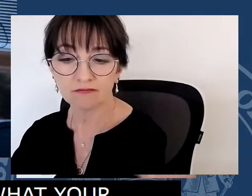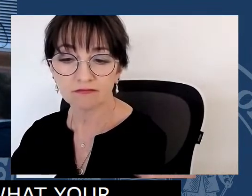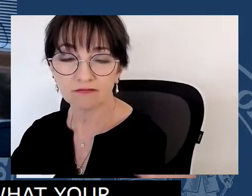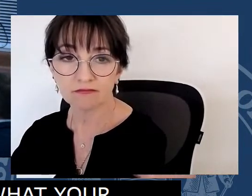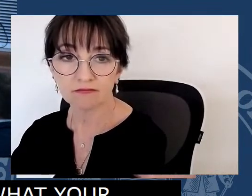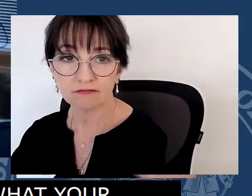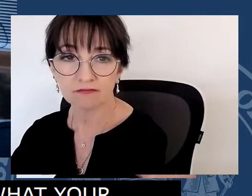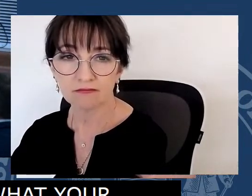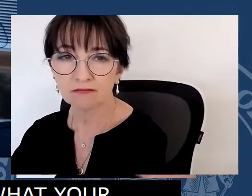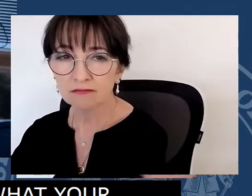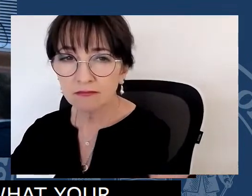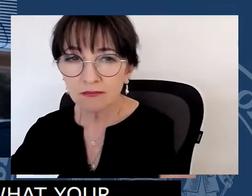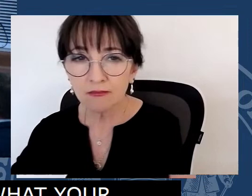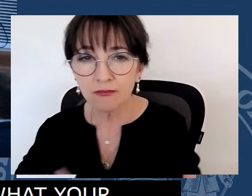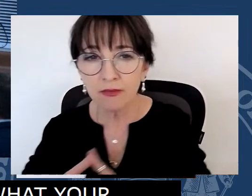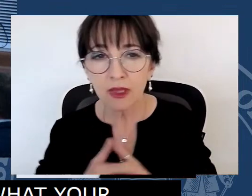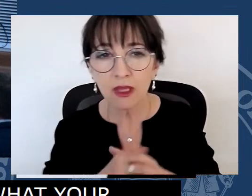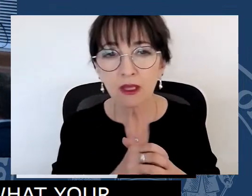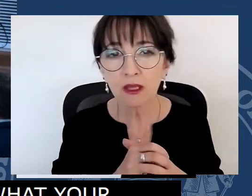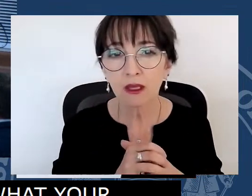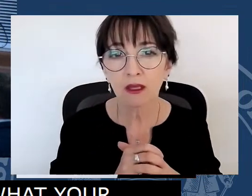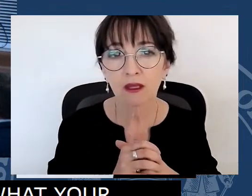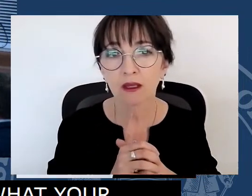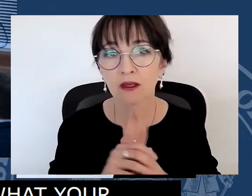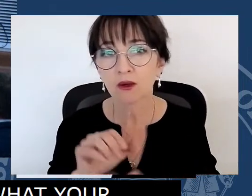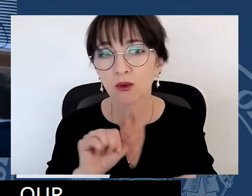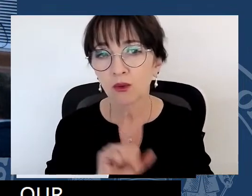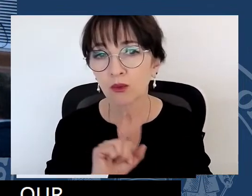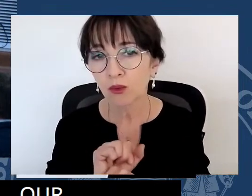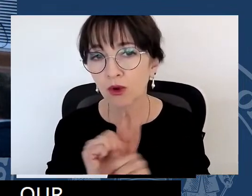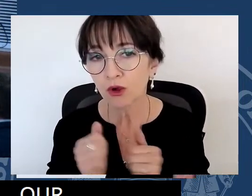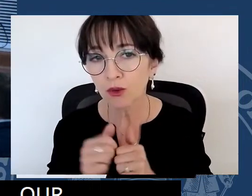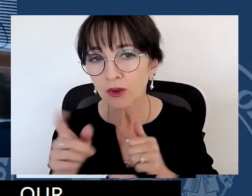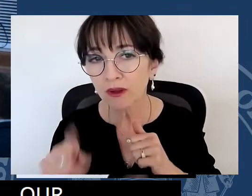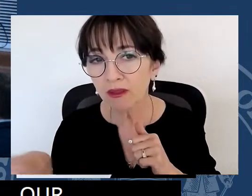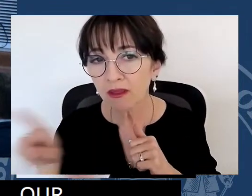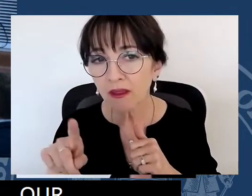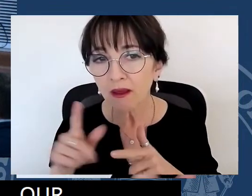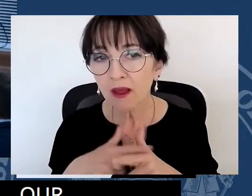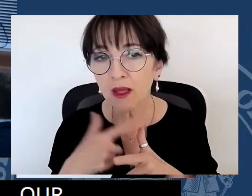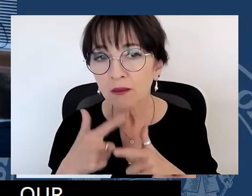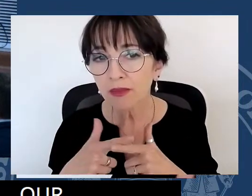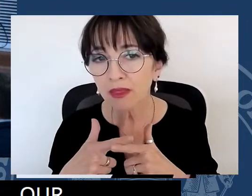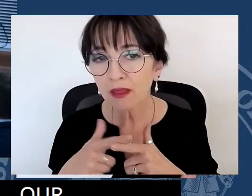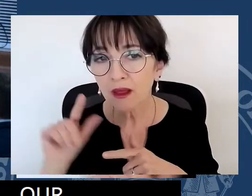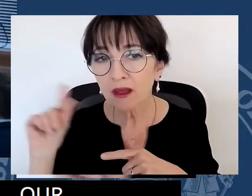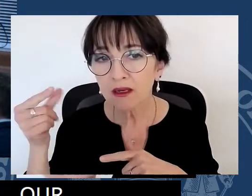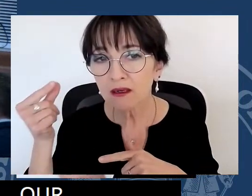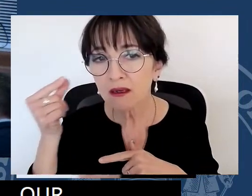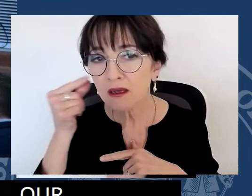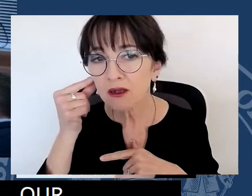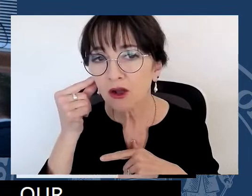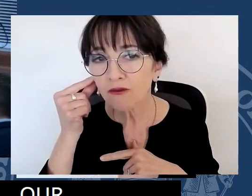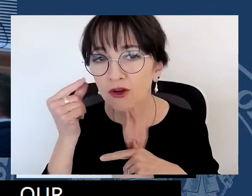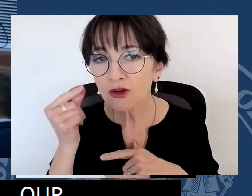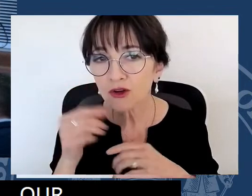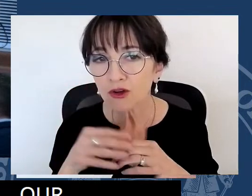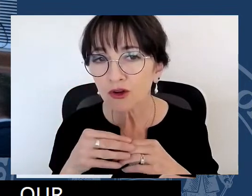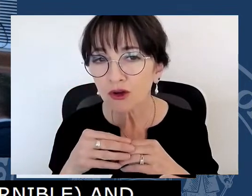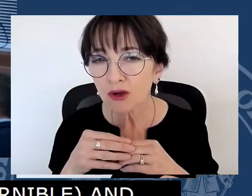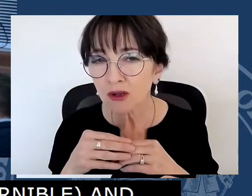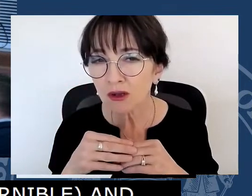his staff work with them. And then the governor or the cabinet secretaries develop